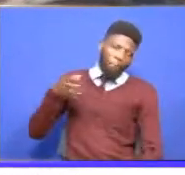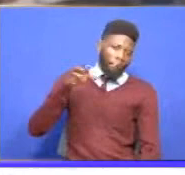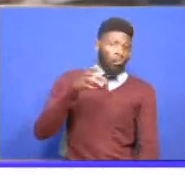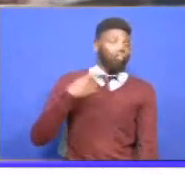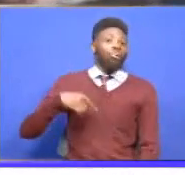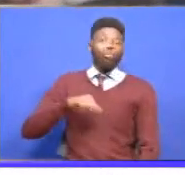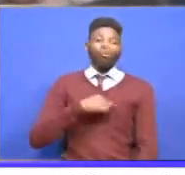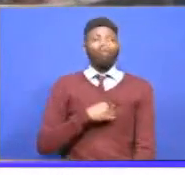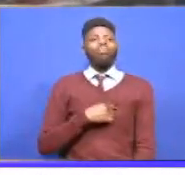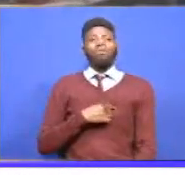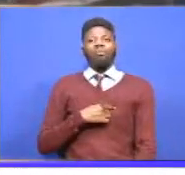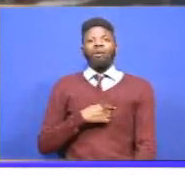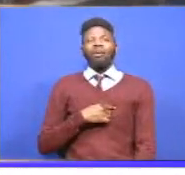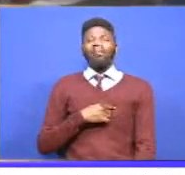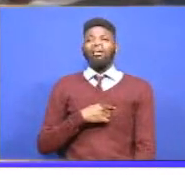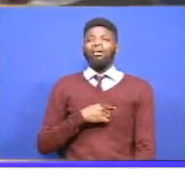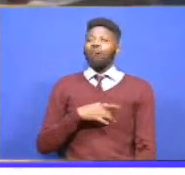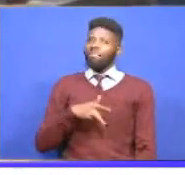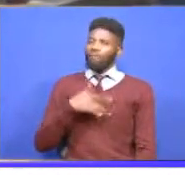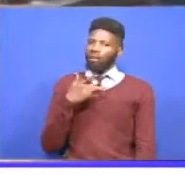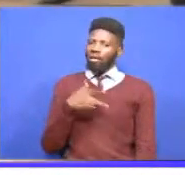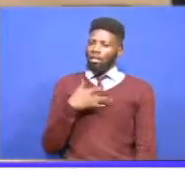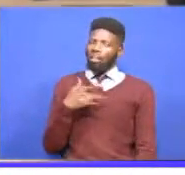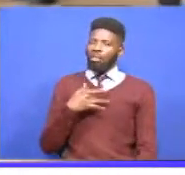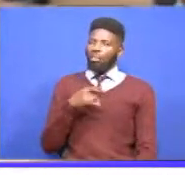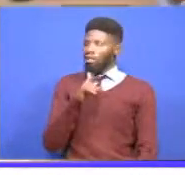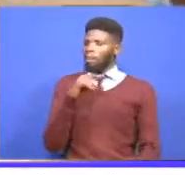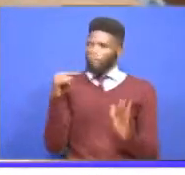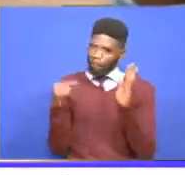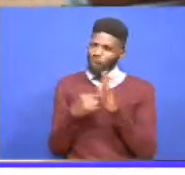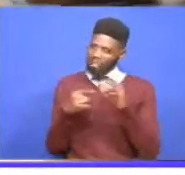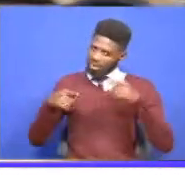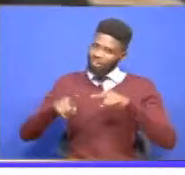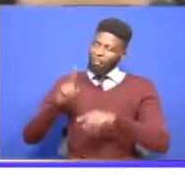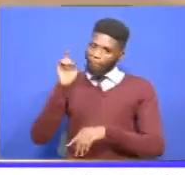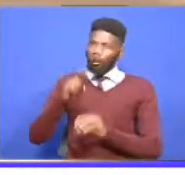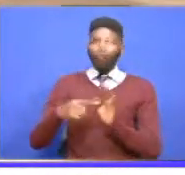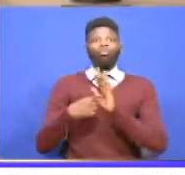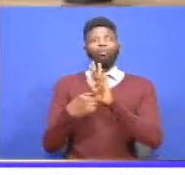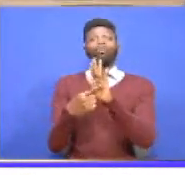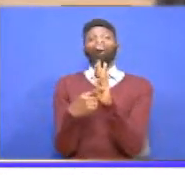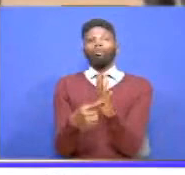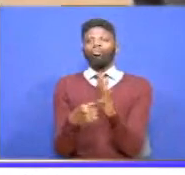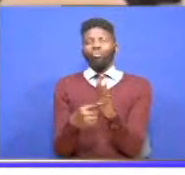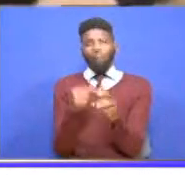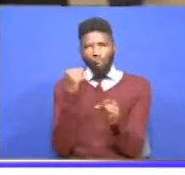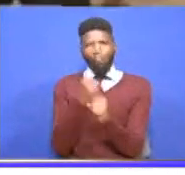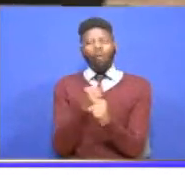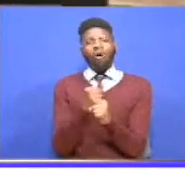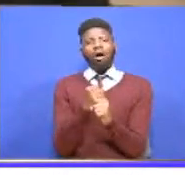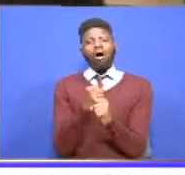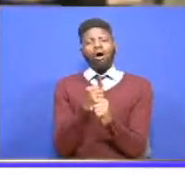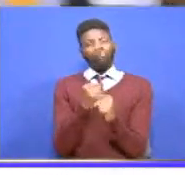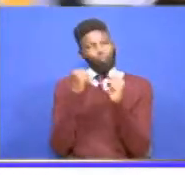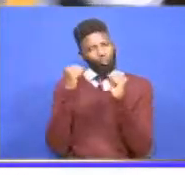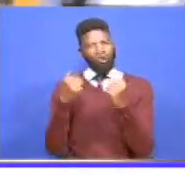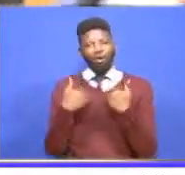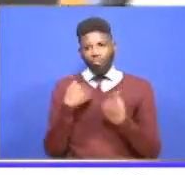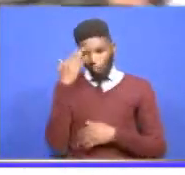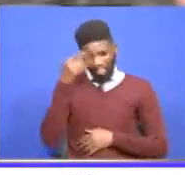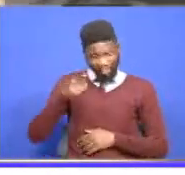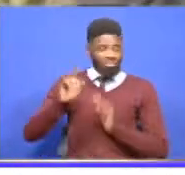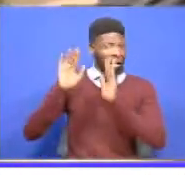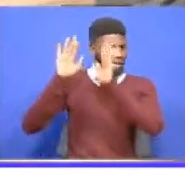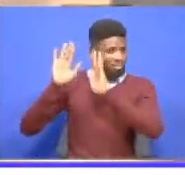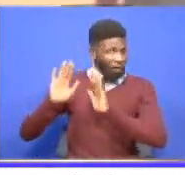we felt that this was a point for herself to prove herself, because she campaigned on a platform of